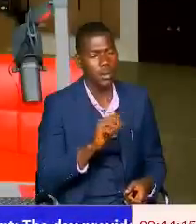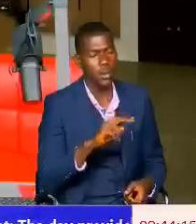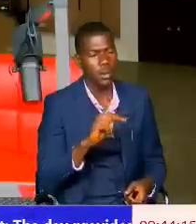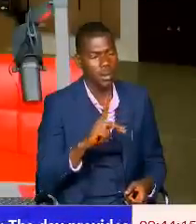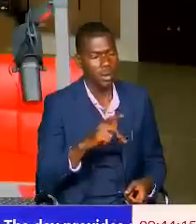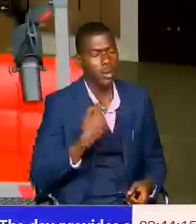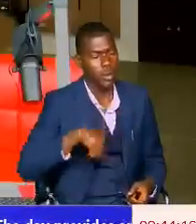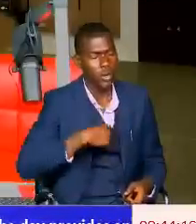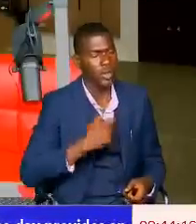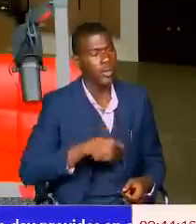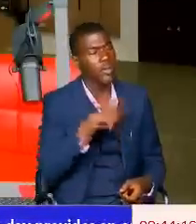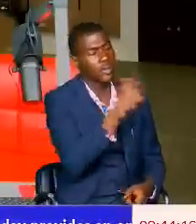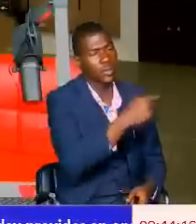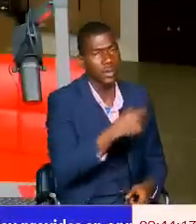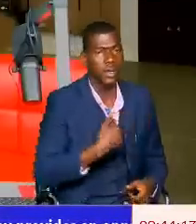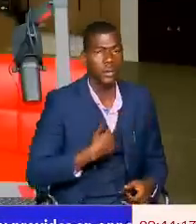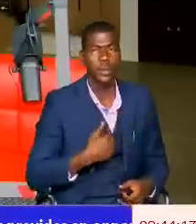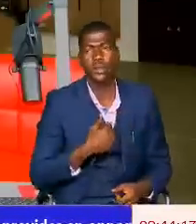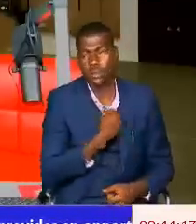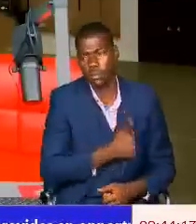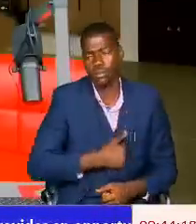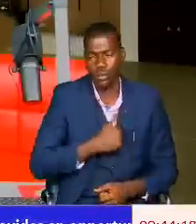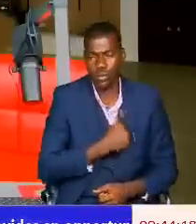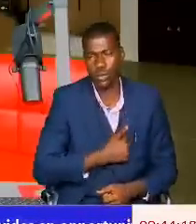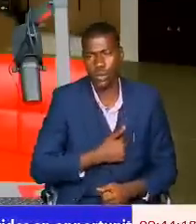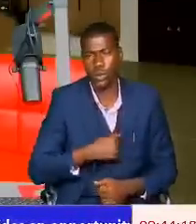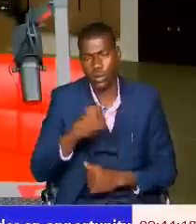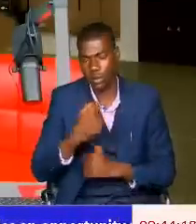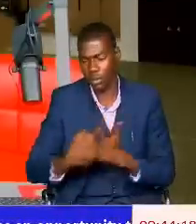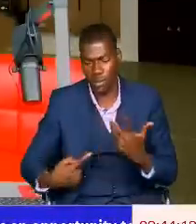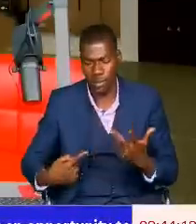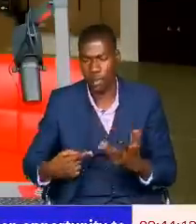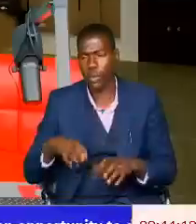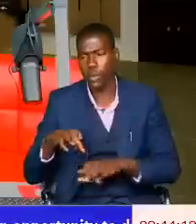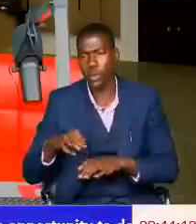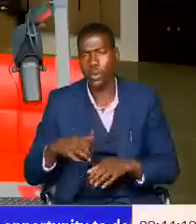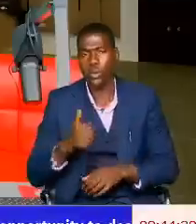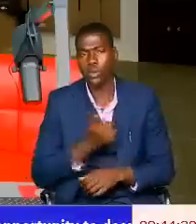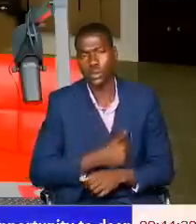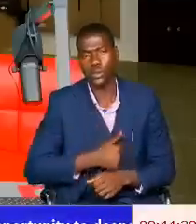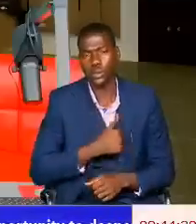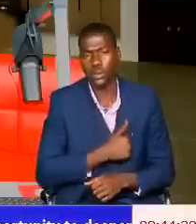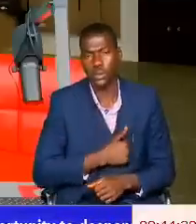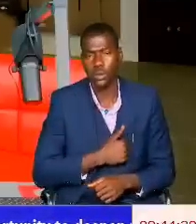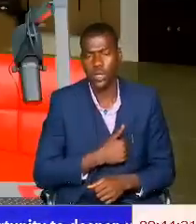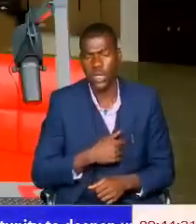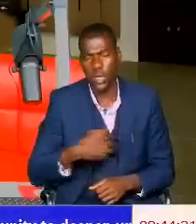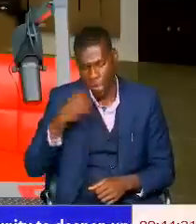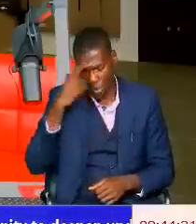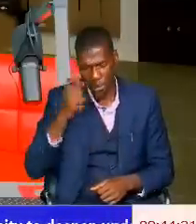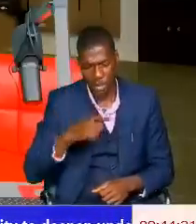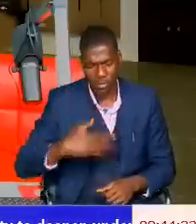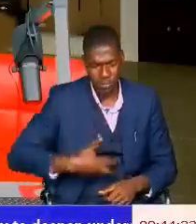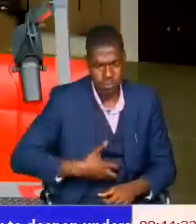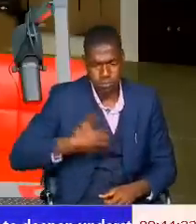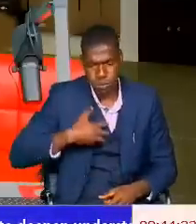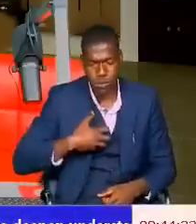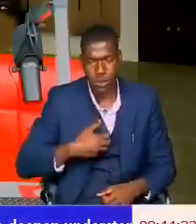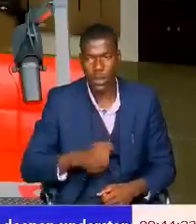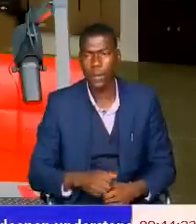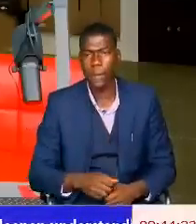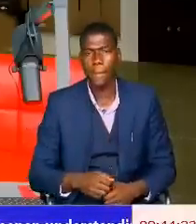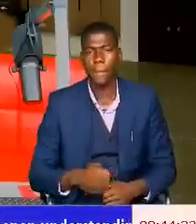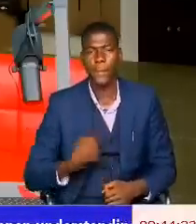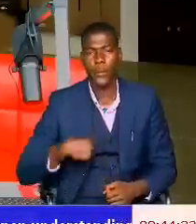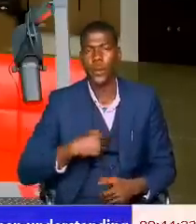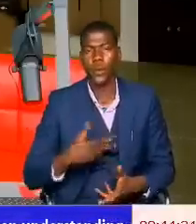Yashim and on behalf of all the things we don't do. Now, out of annoyance and vexing, Now we